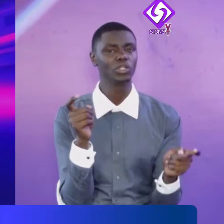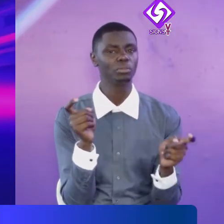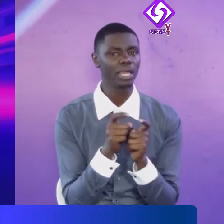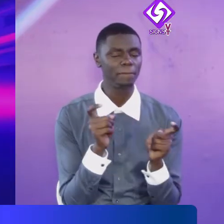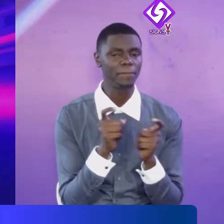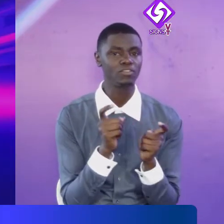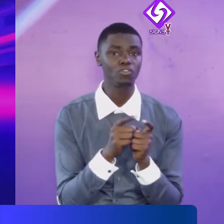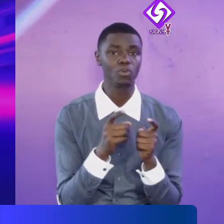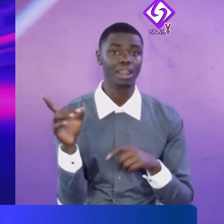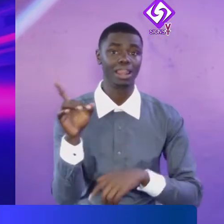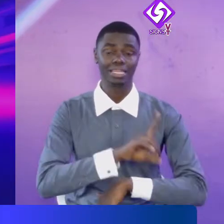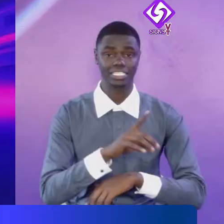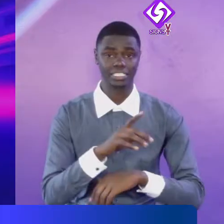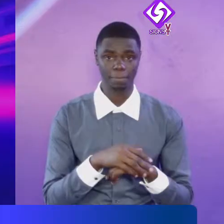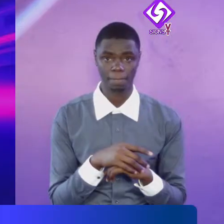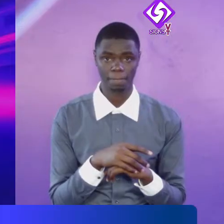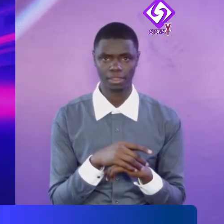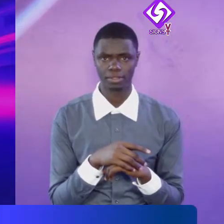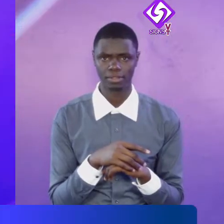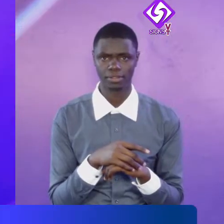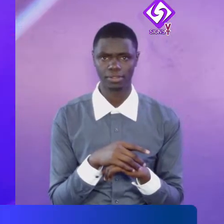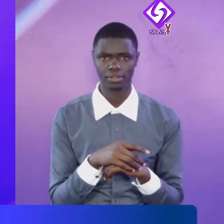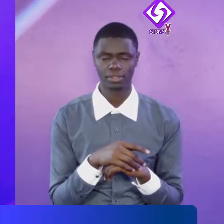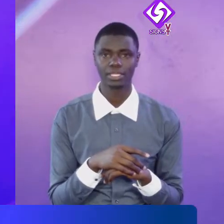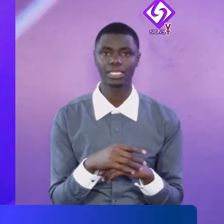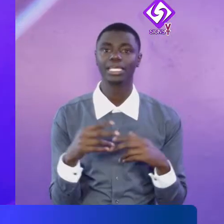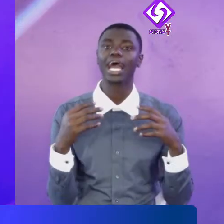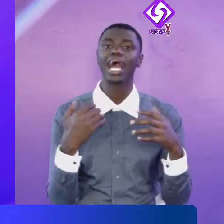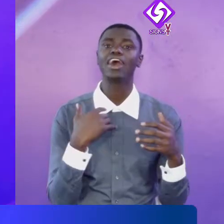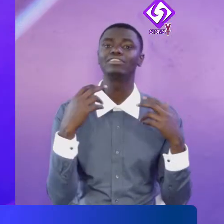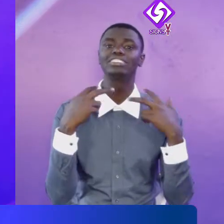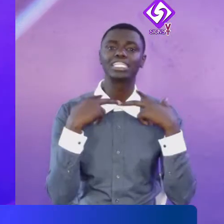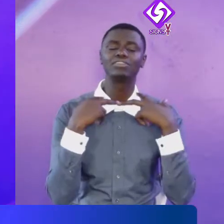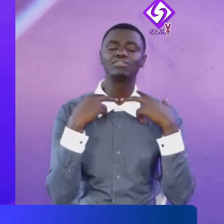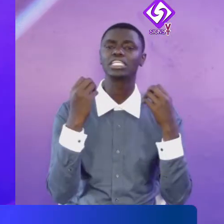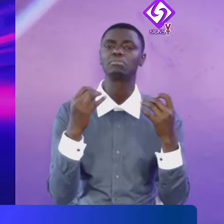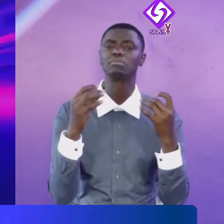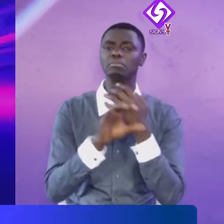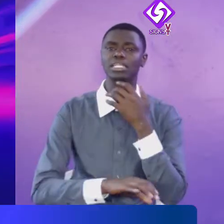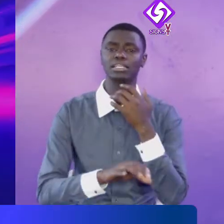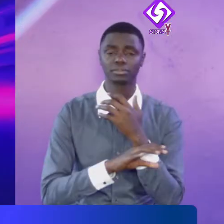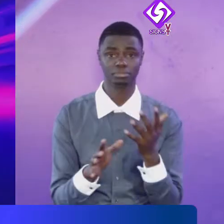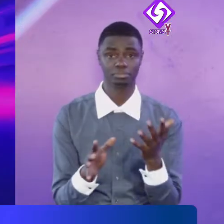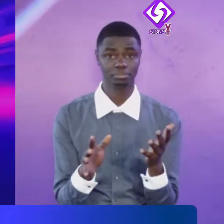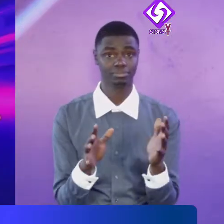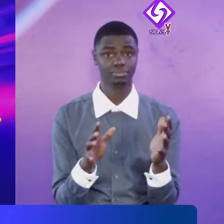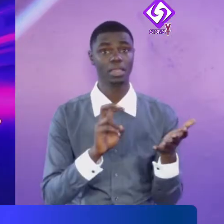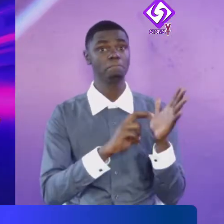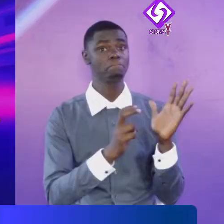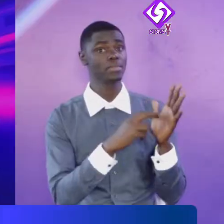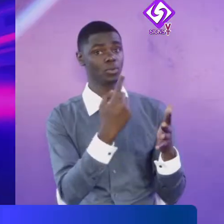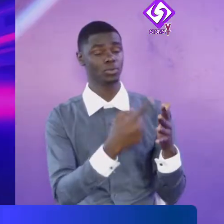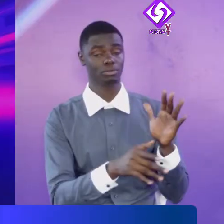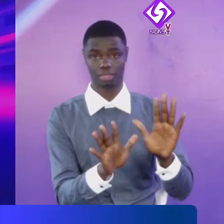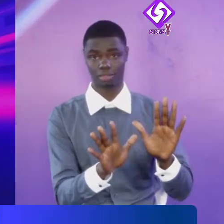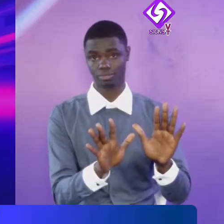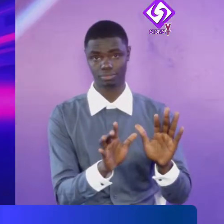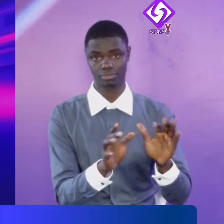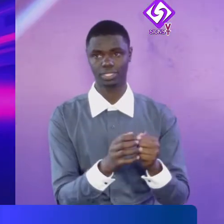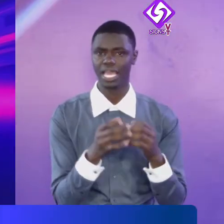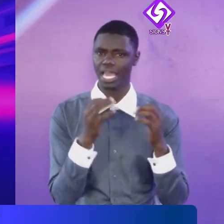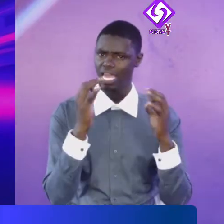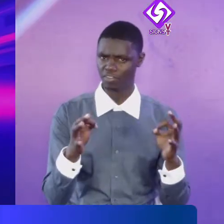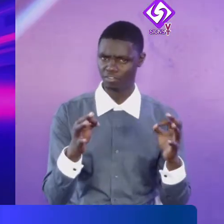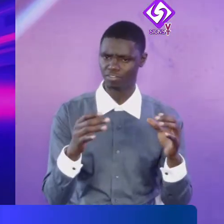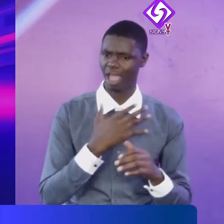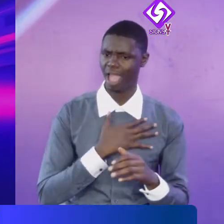that we might not want to go back to. Your citizens are slaves in many countries, Alan. But you see, when I mean slaves, Prof, if our